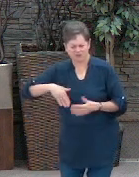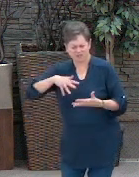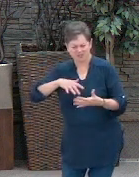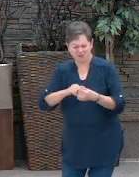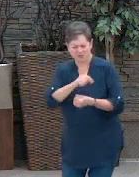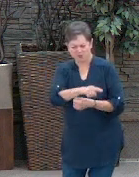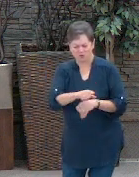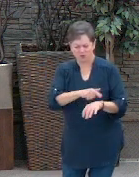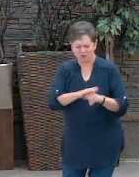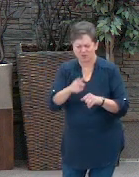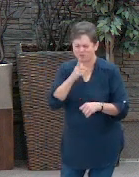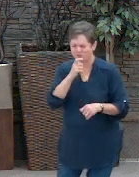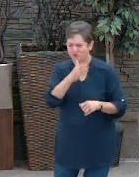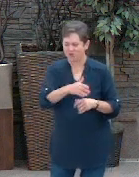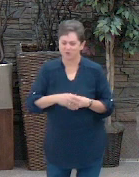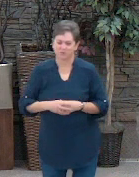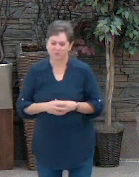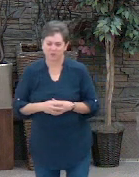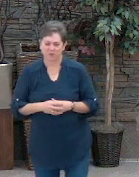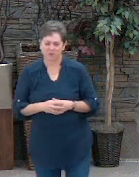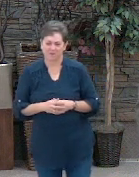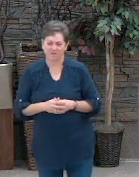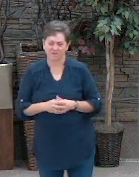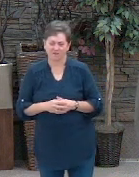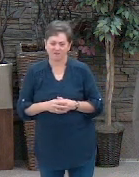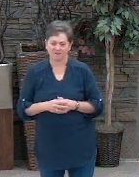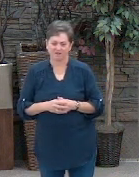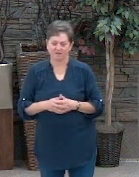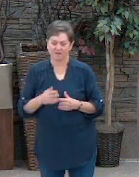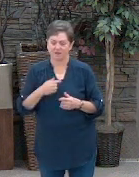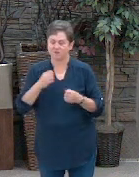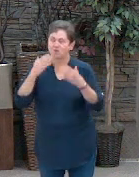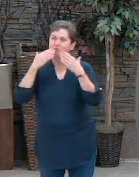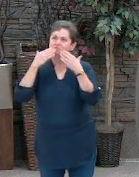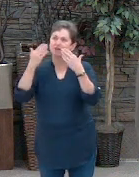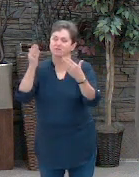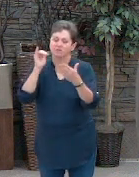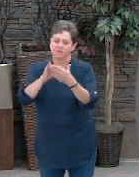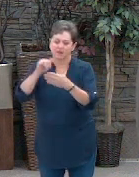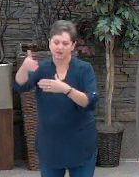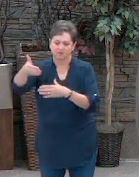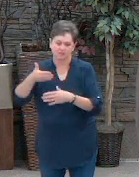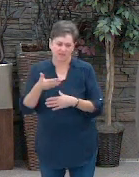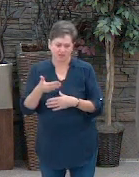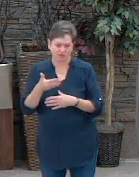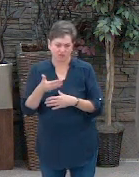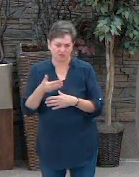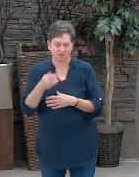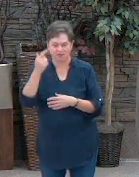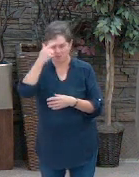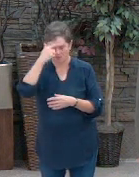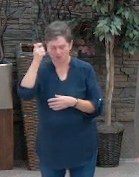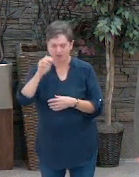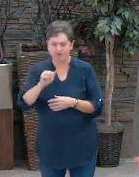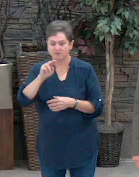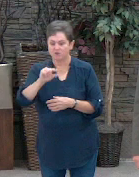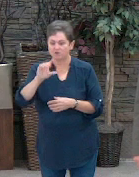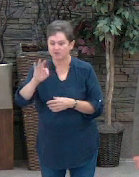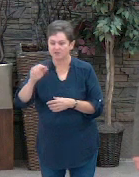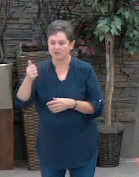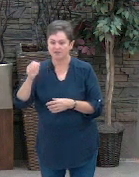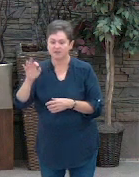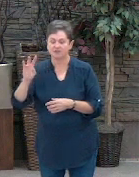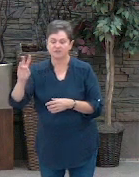long enough with you. Who are you? But I was so thankful for that invitation because August